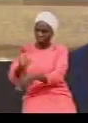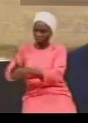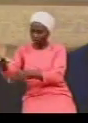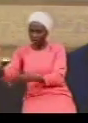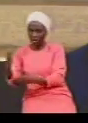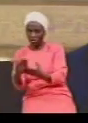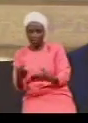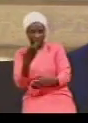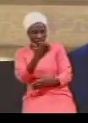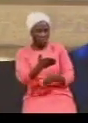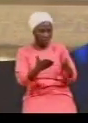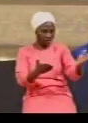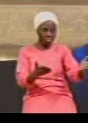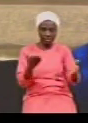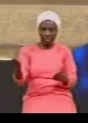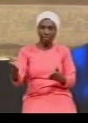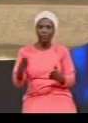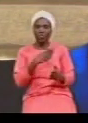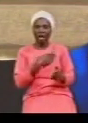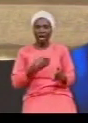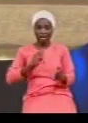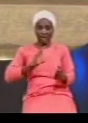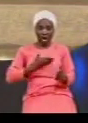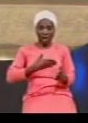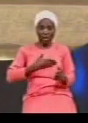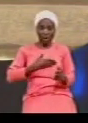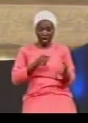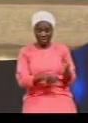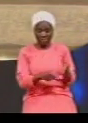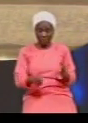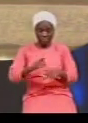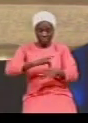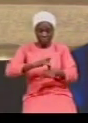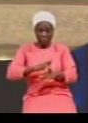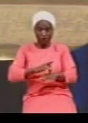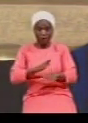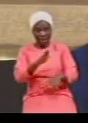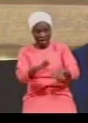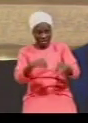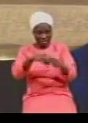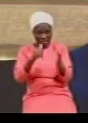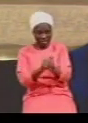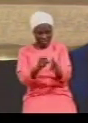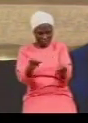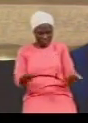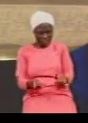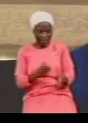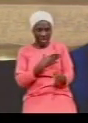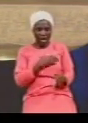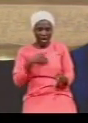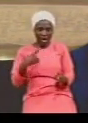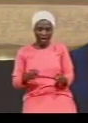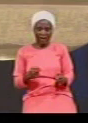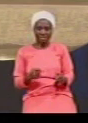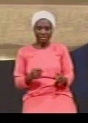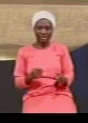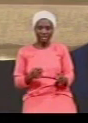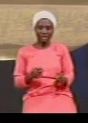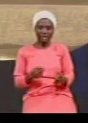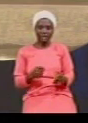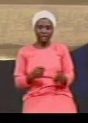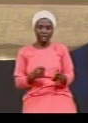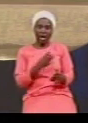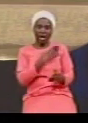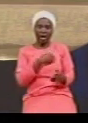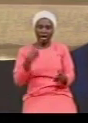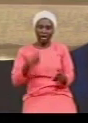there, something there, and our foot will tread in that place, and the transmission center will tread in that